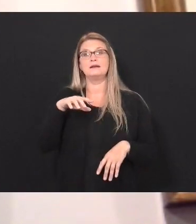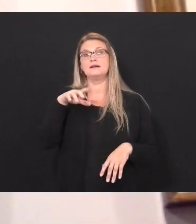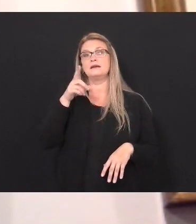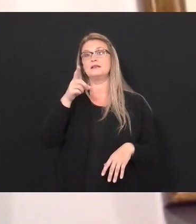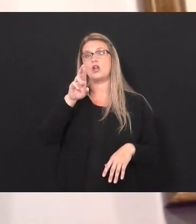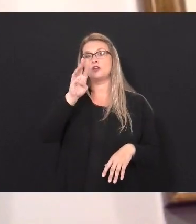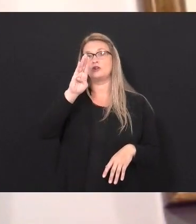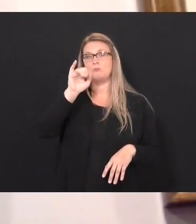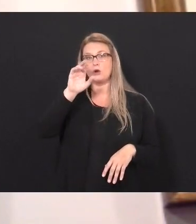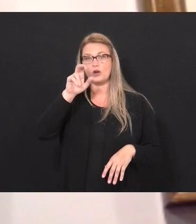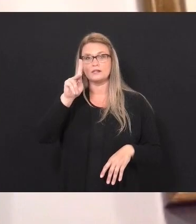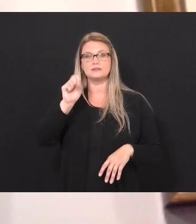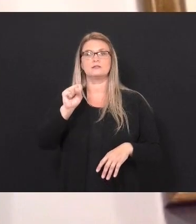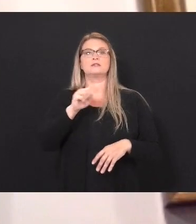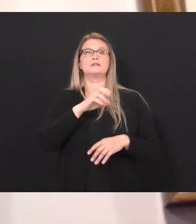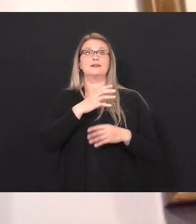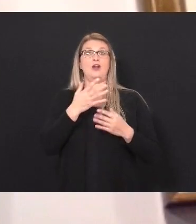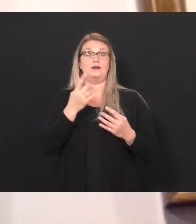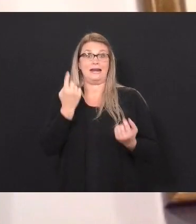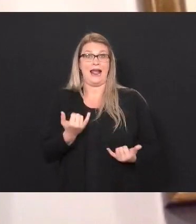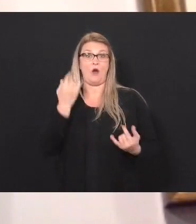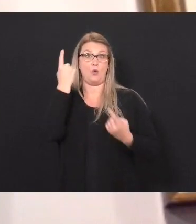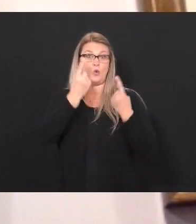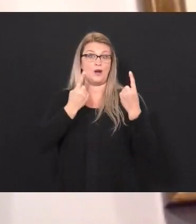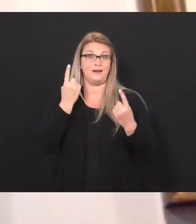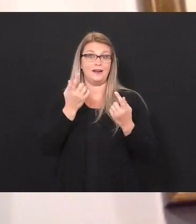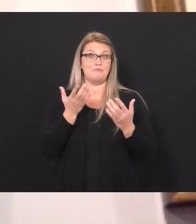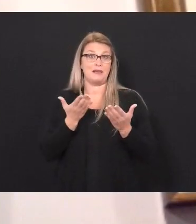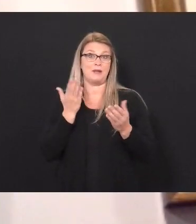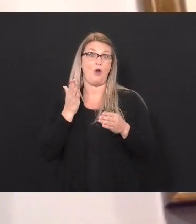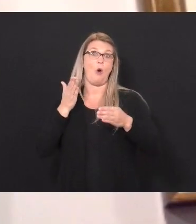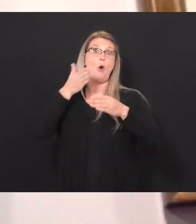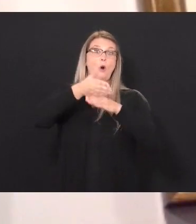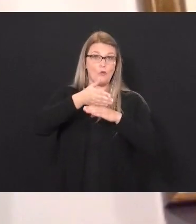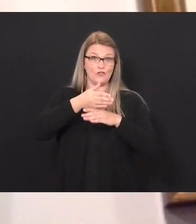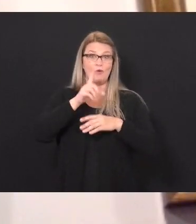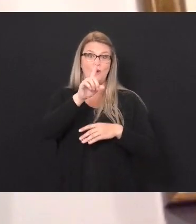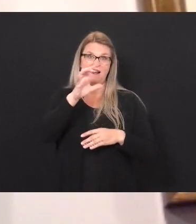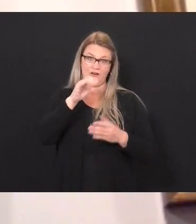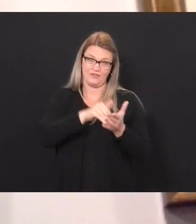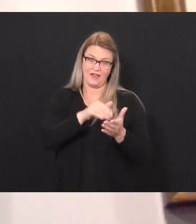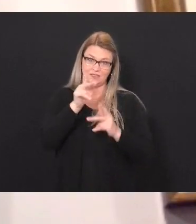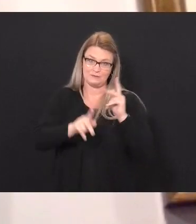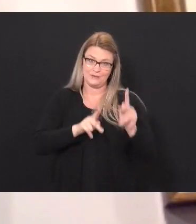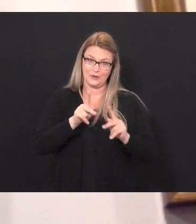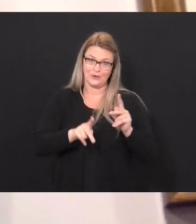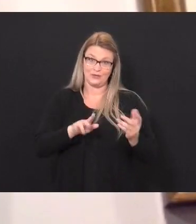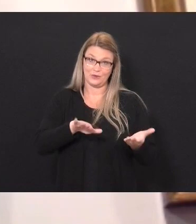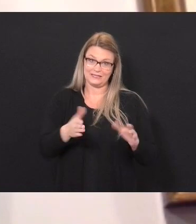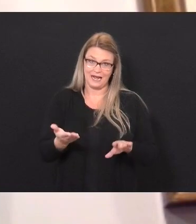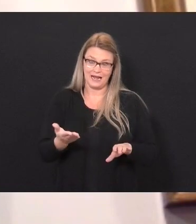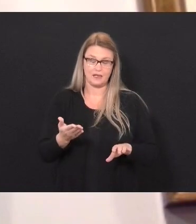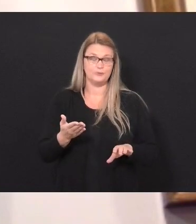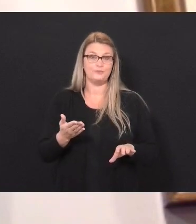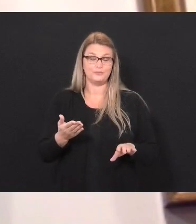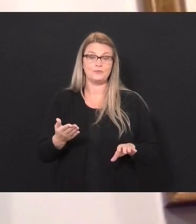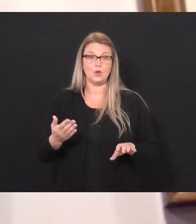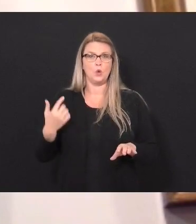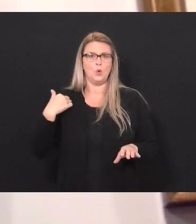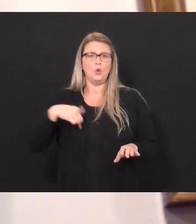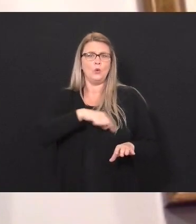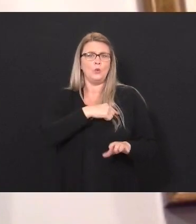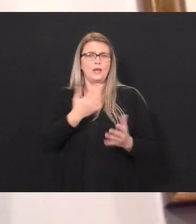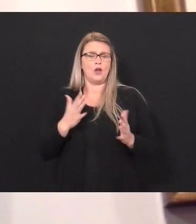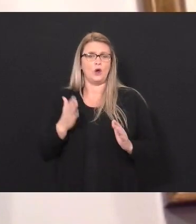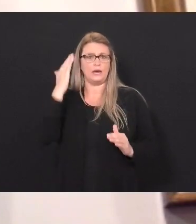Birx last night are worried that it may be even more. These things aren't really surprising to us because we